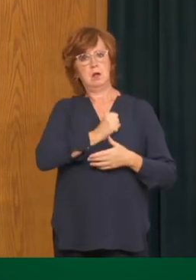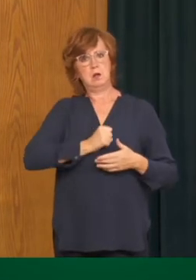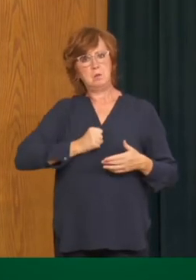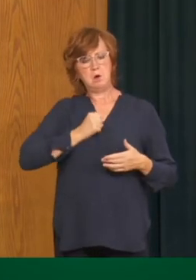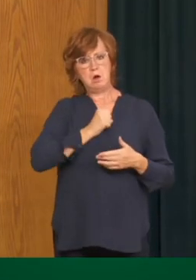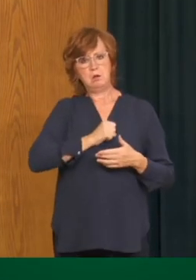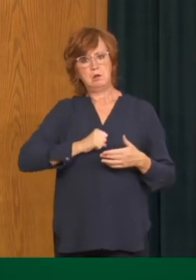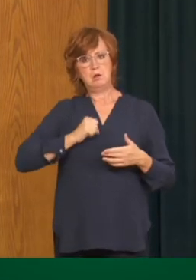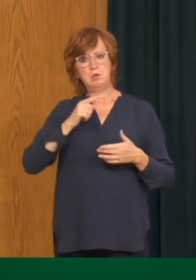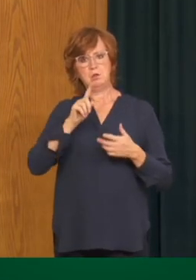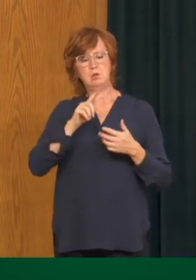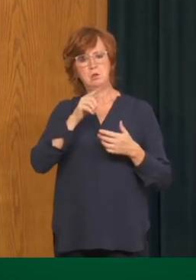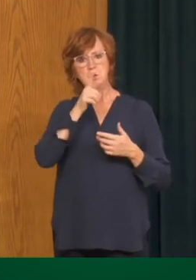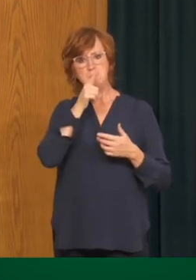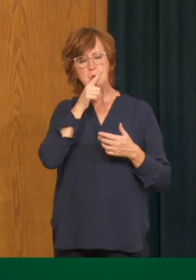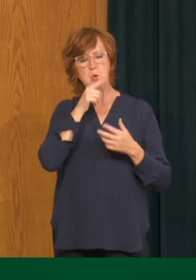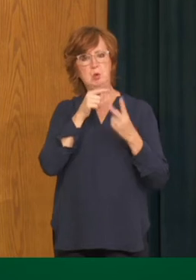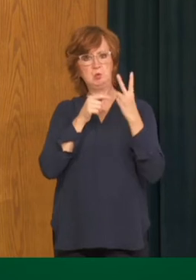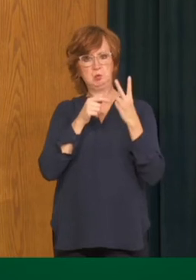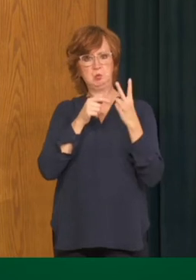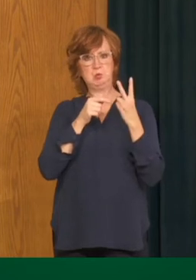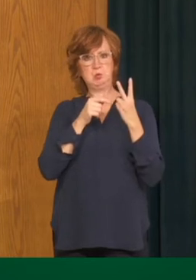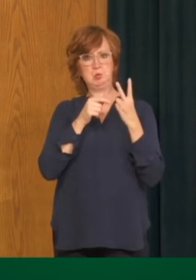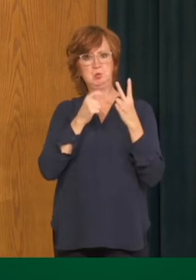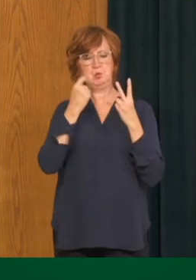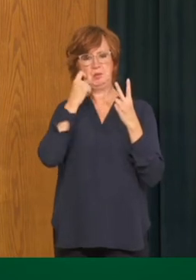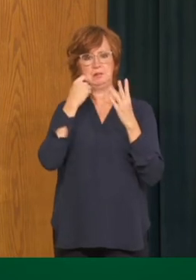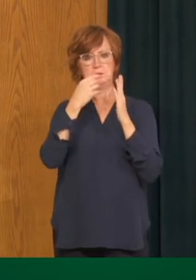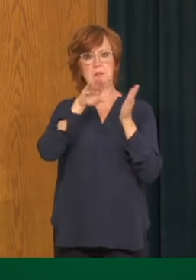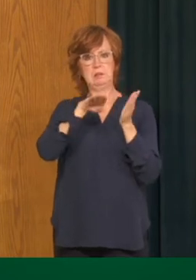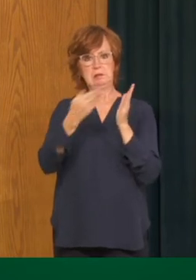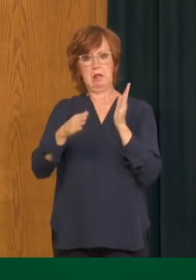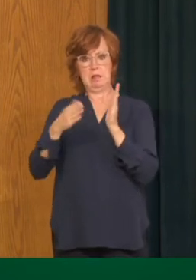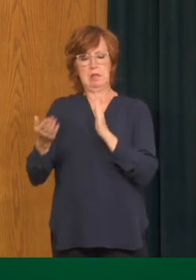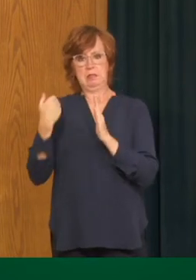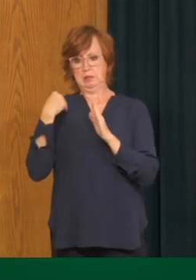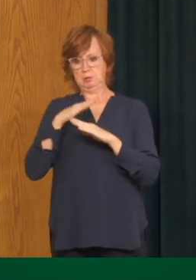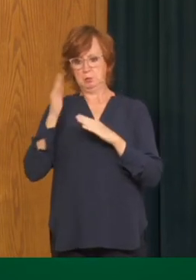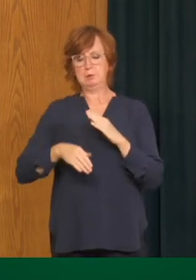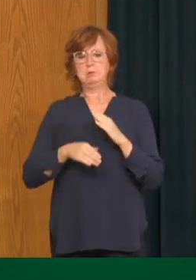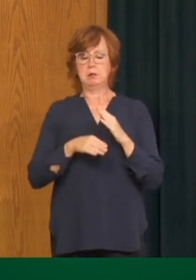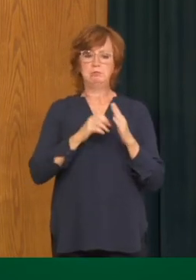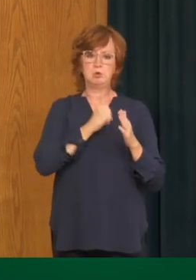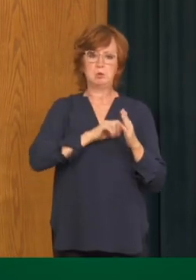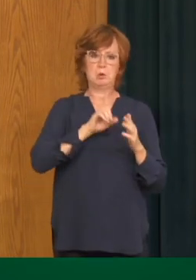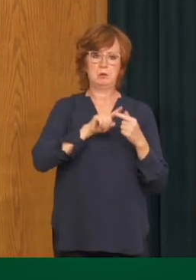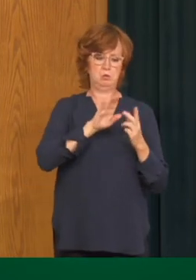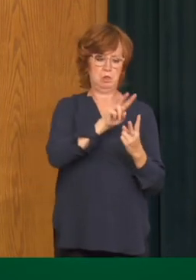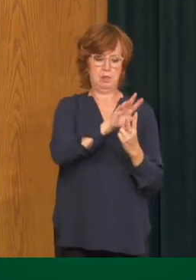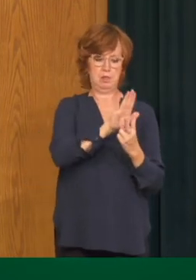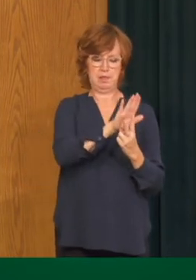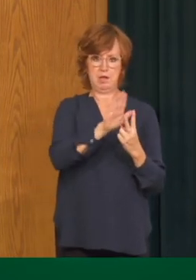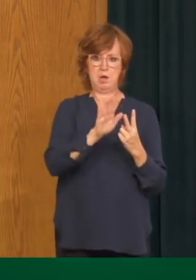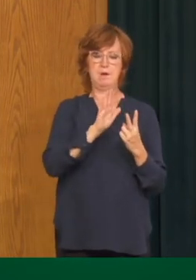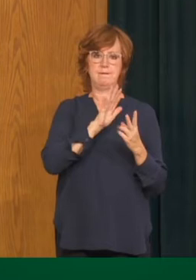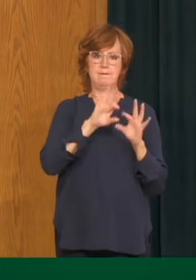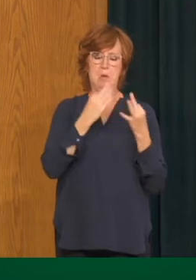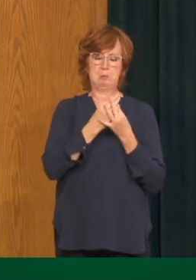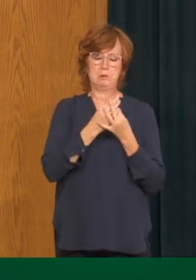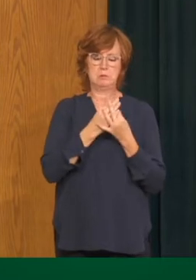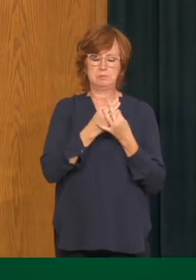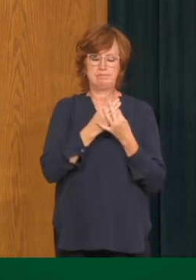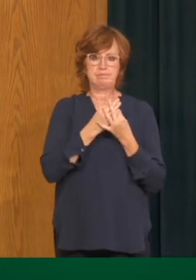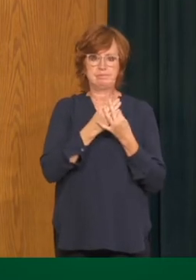families of the 2 individuals who passed away due to COVID-19 over the weekend. And again, it's a reminder that while COVID can impact